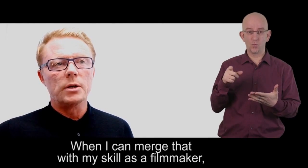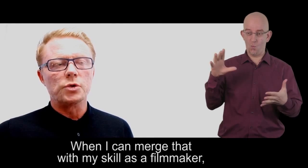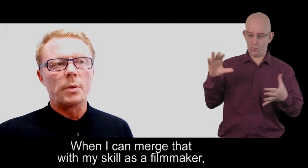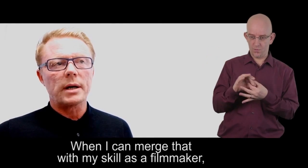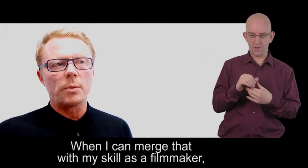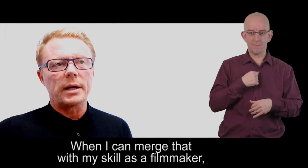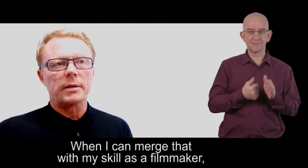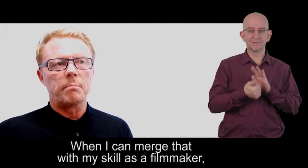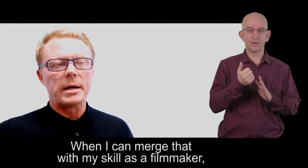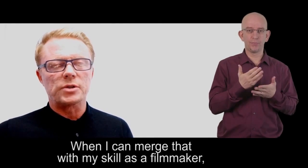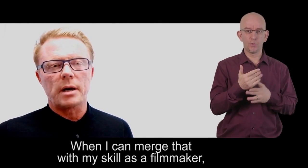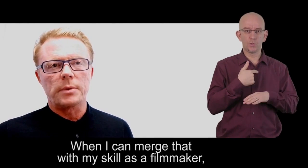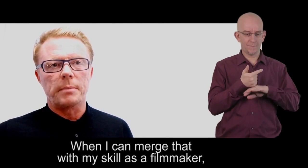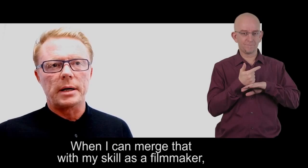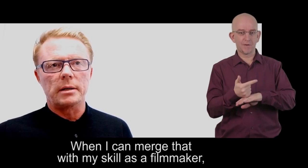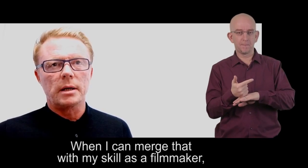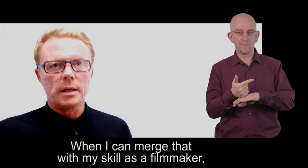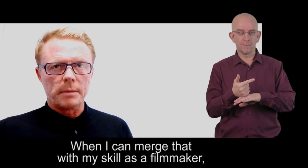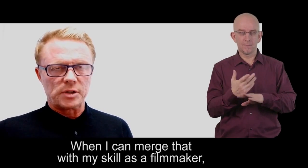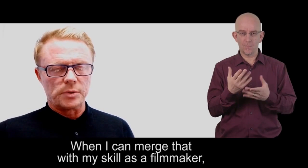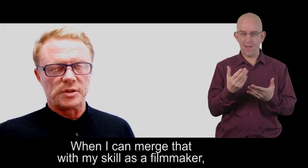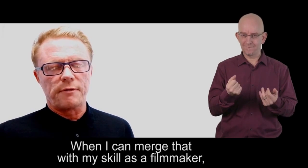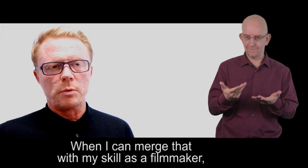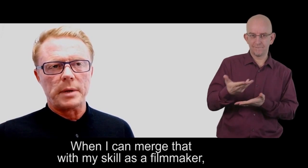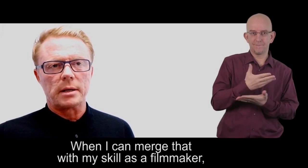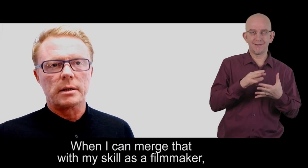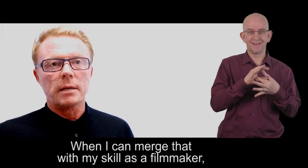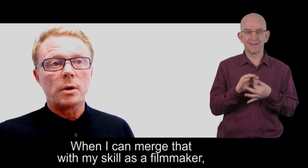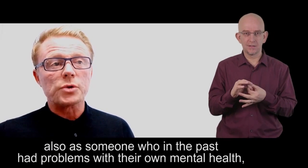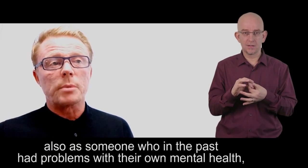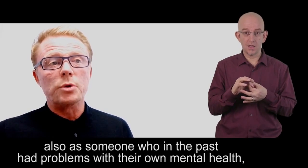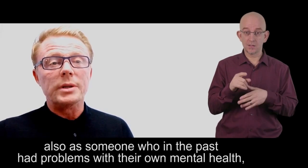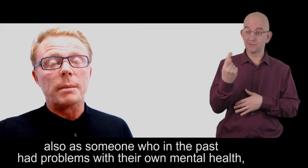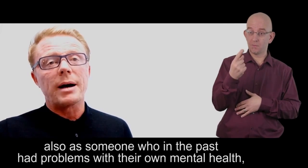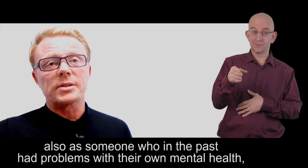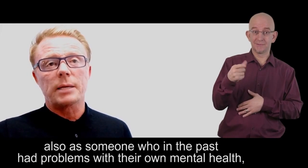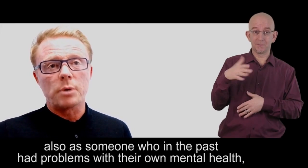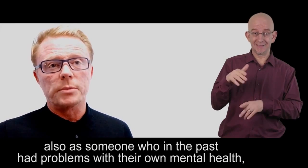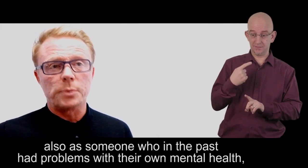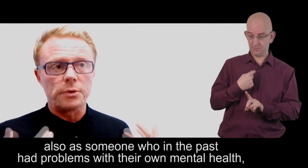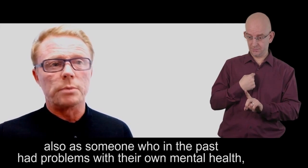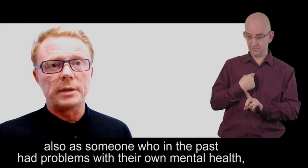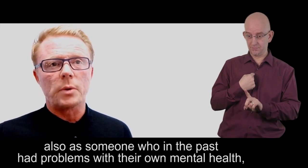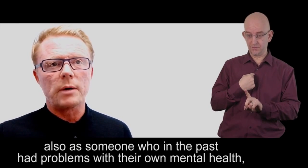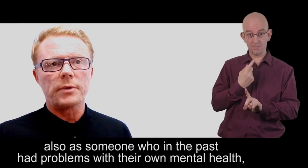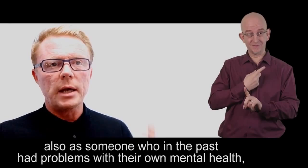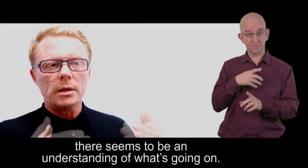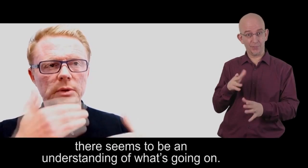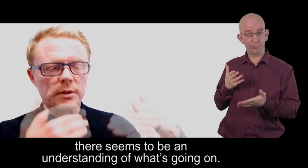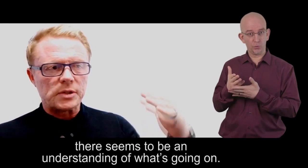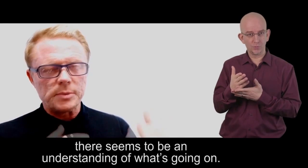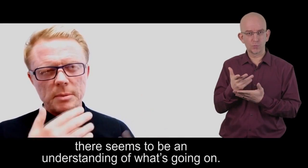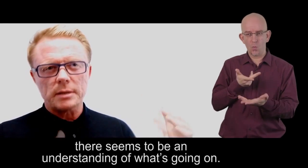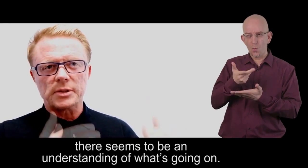so when I when I can emerge that with my my skills as a filmmaker also someone who in the past had problems with their own mental health